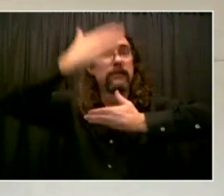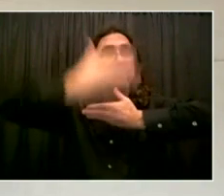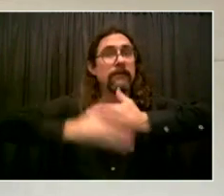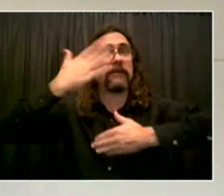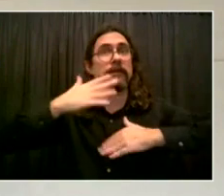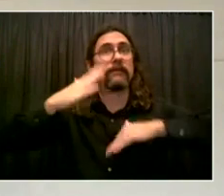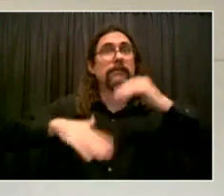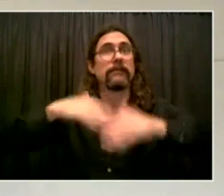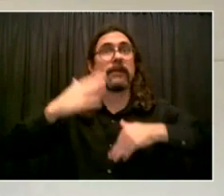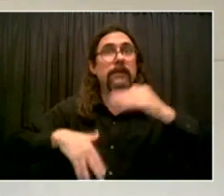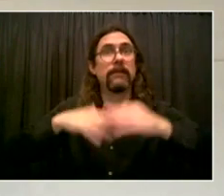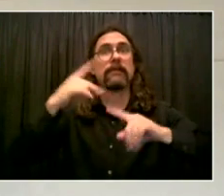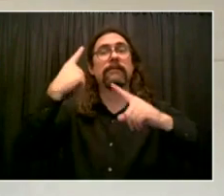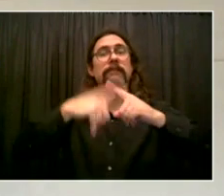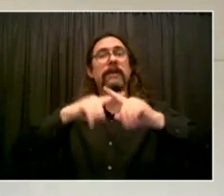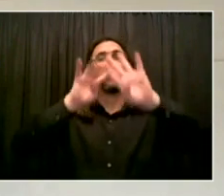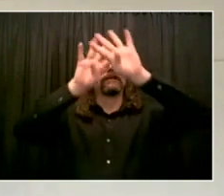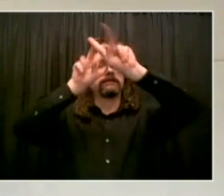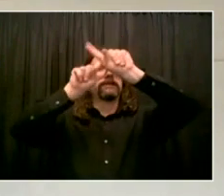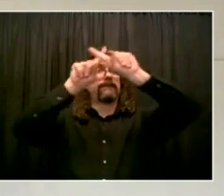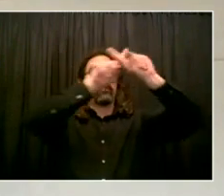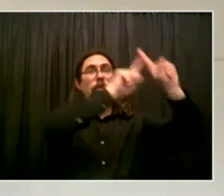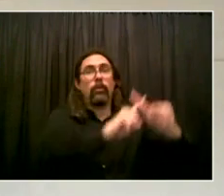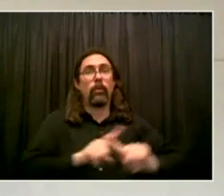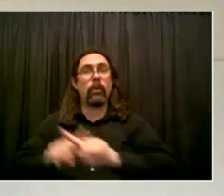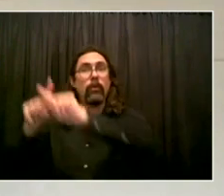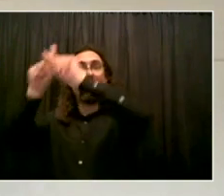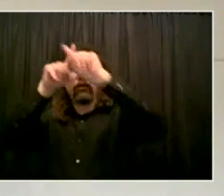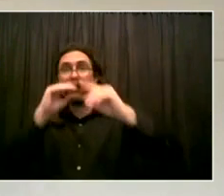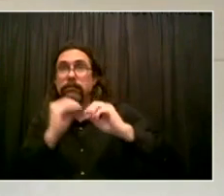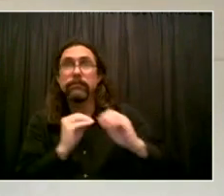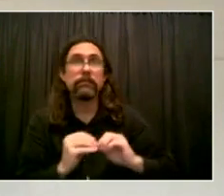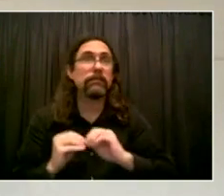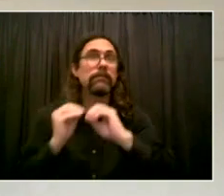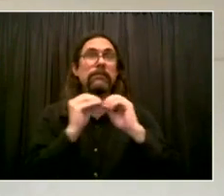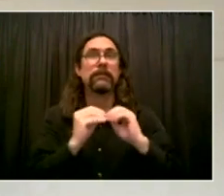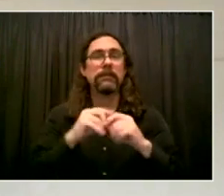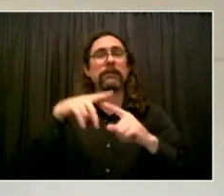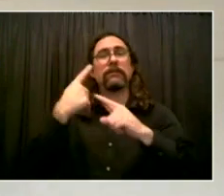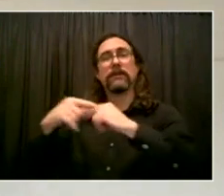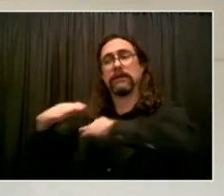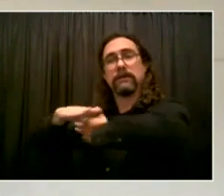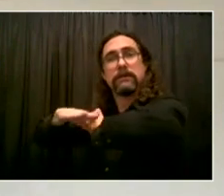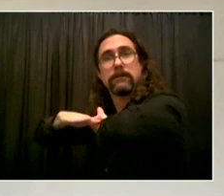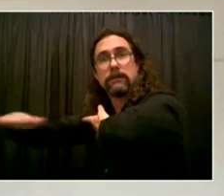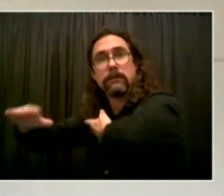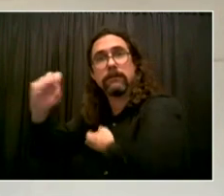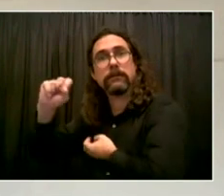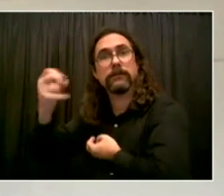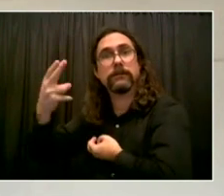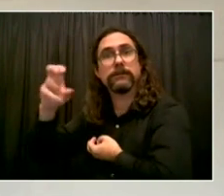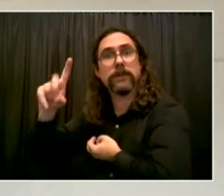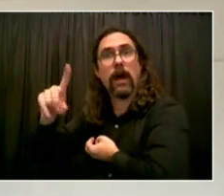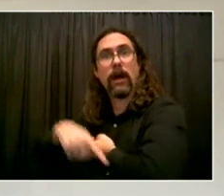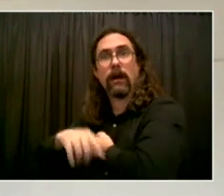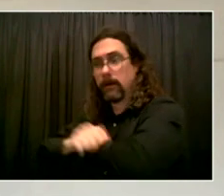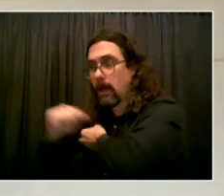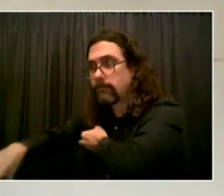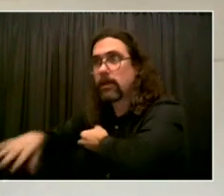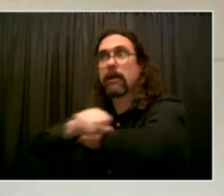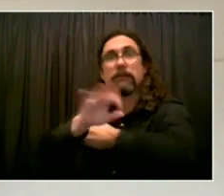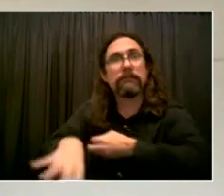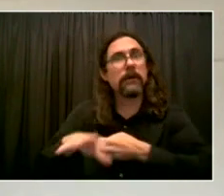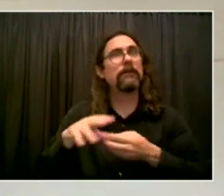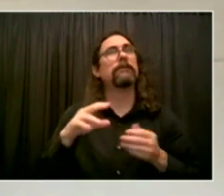5 years. I'm especially pleased to note that Meltzer Tower, which is a development of our older New Yorkers,